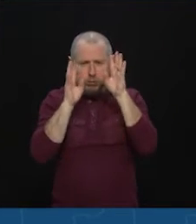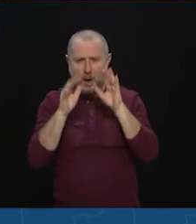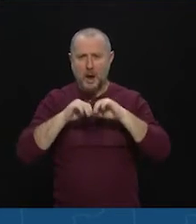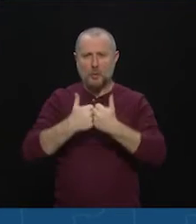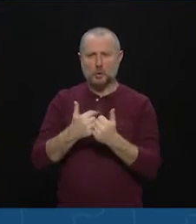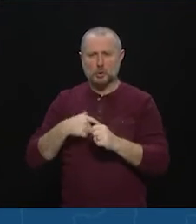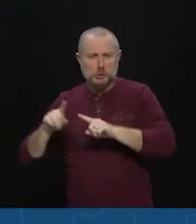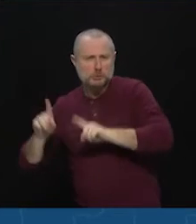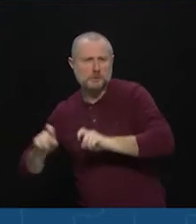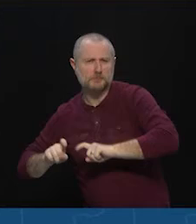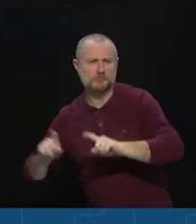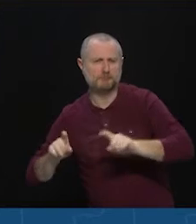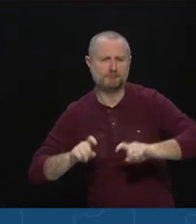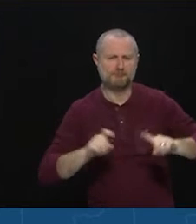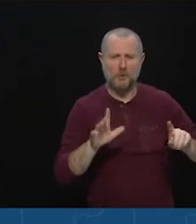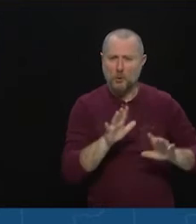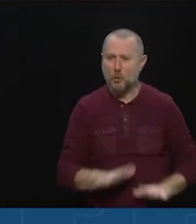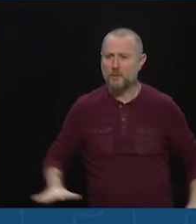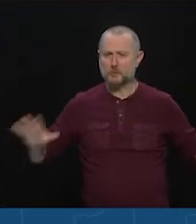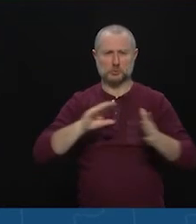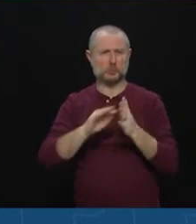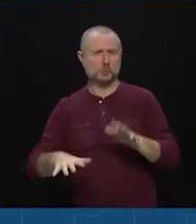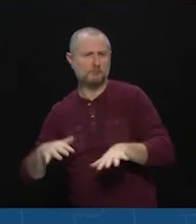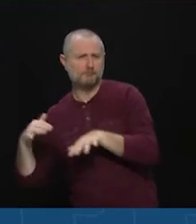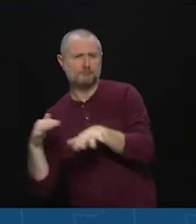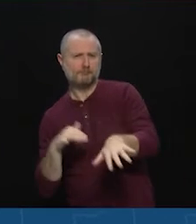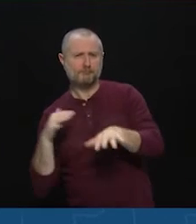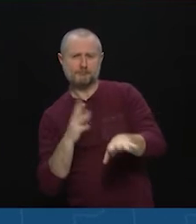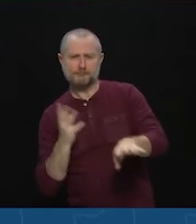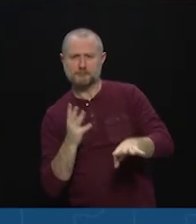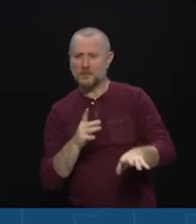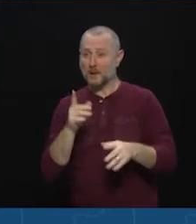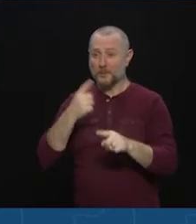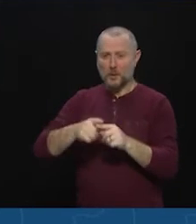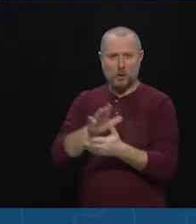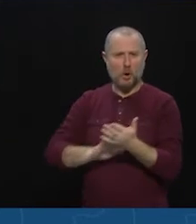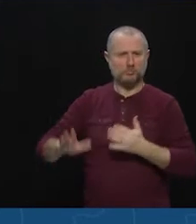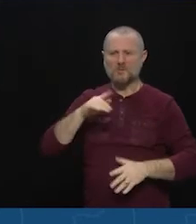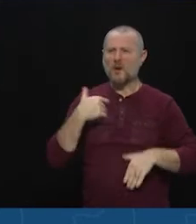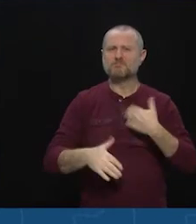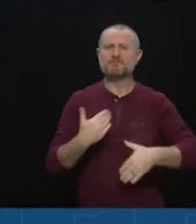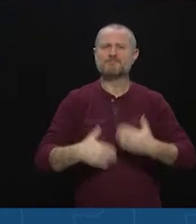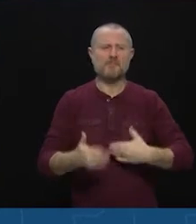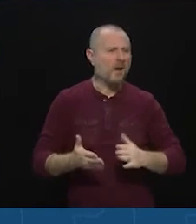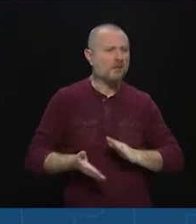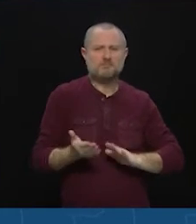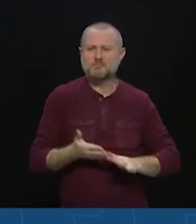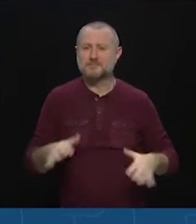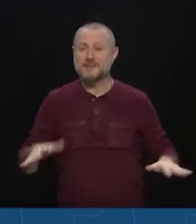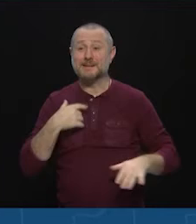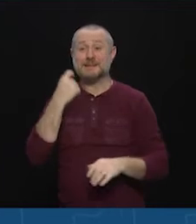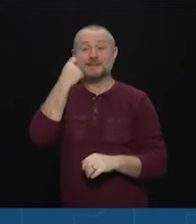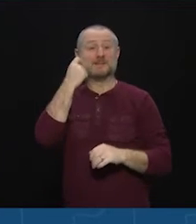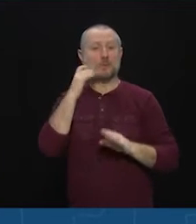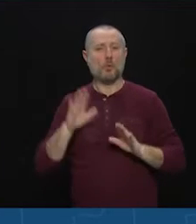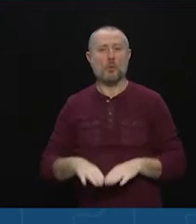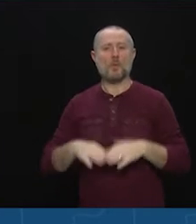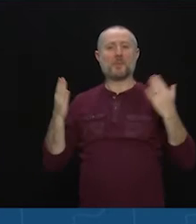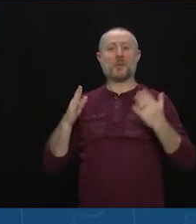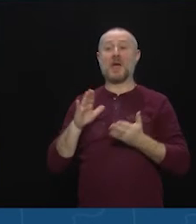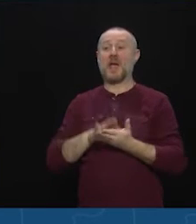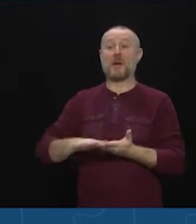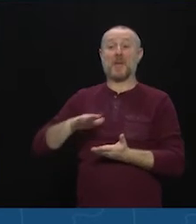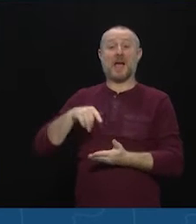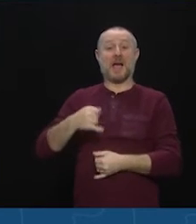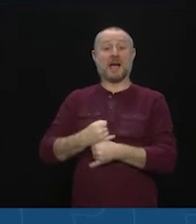our colleges functioning during this time, and even most recently to be able to open up our college campuses when they were closed to